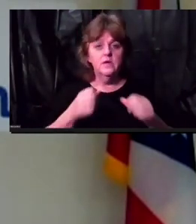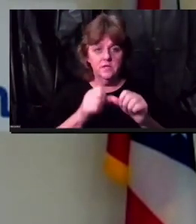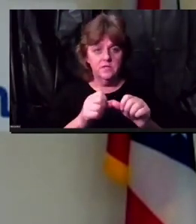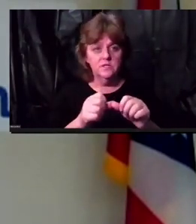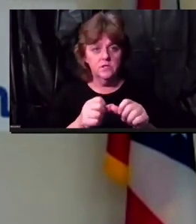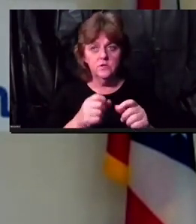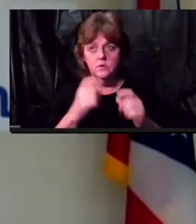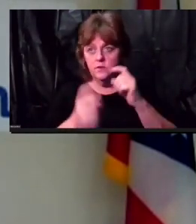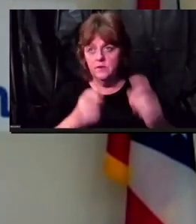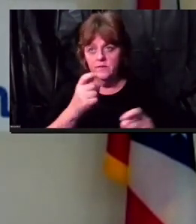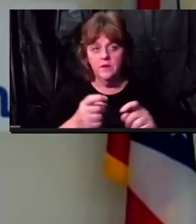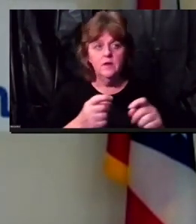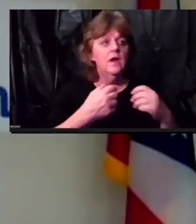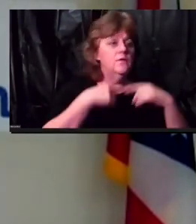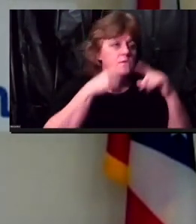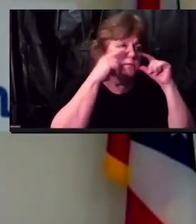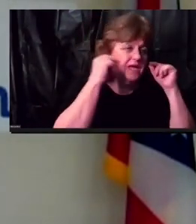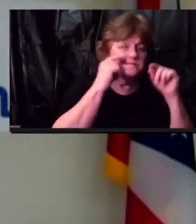mask and not a face shield.